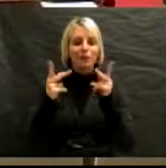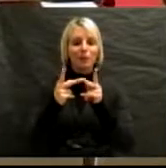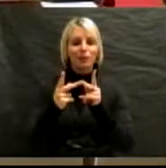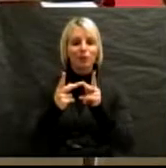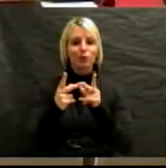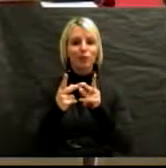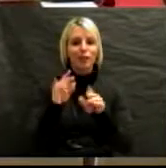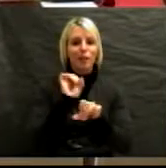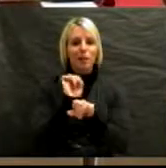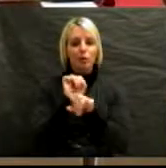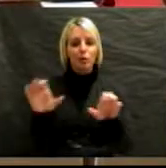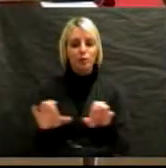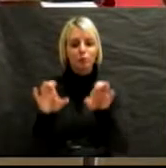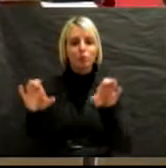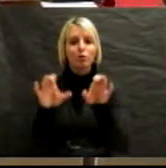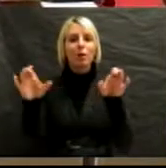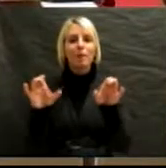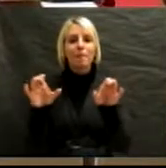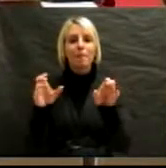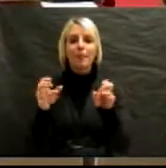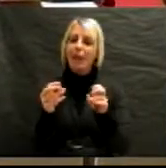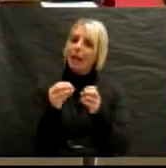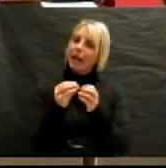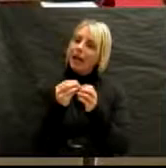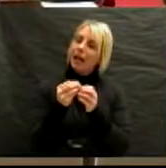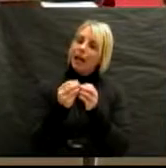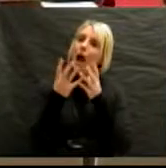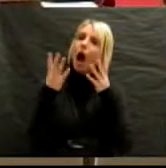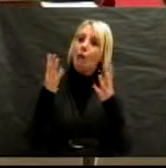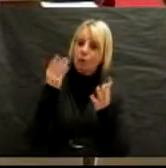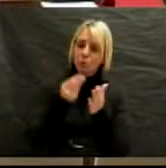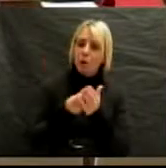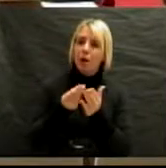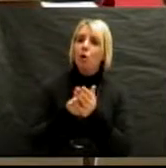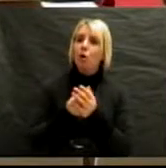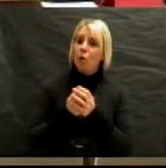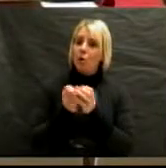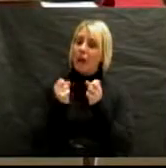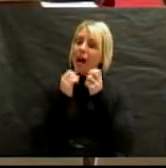less than the city council. I would also say I would